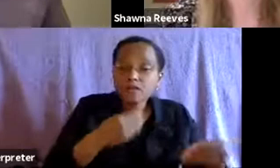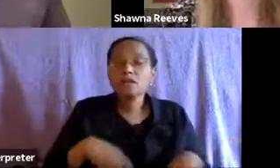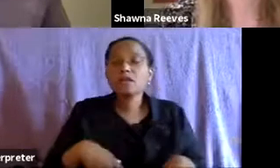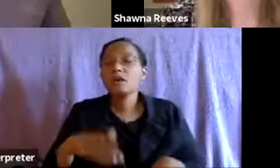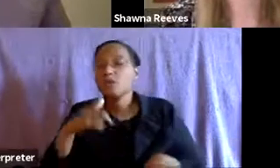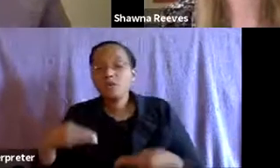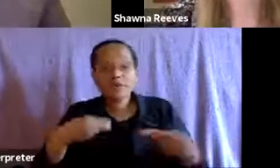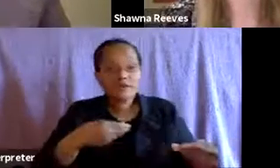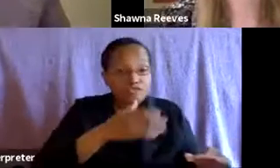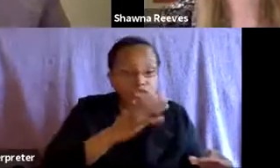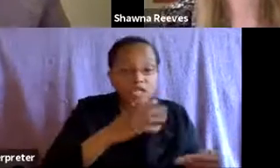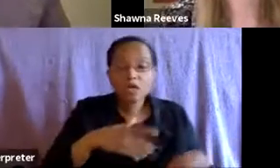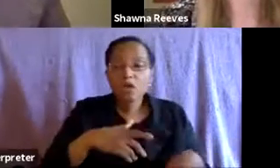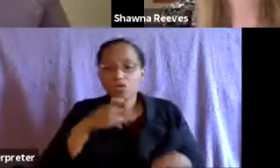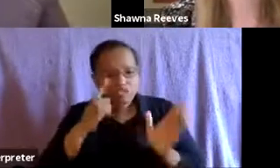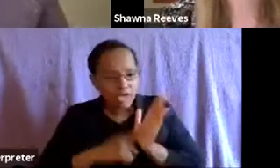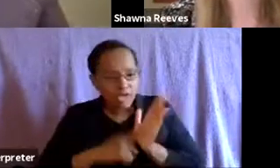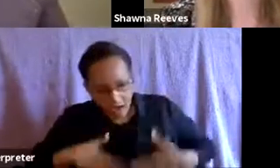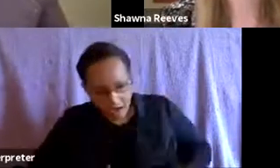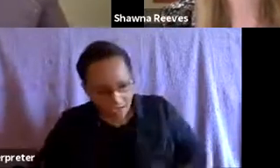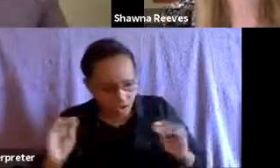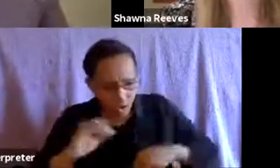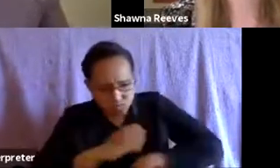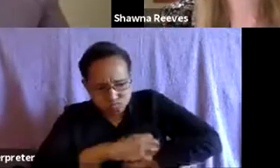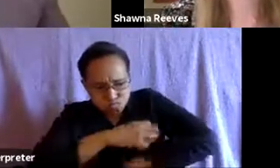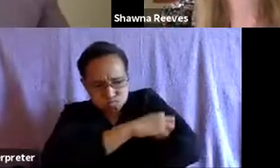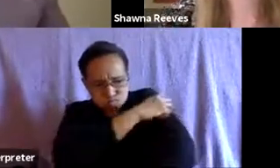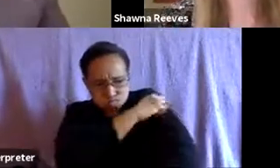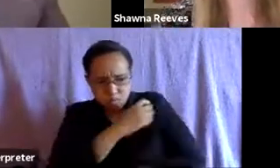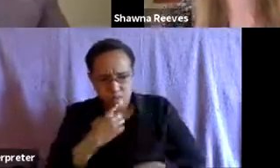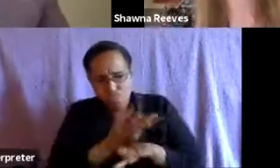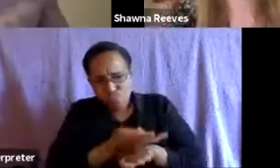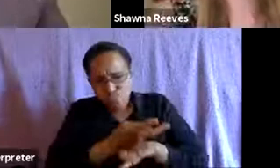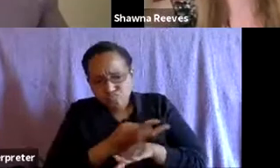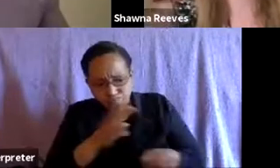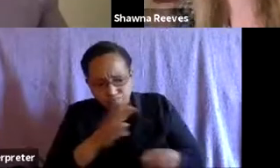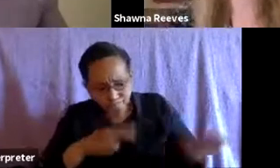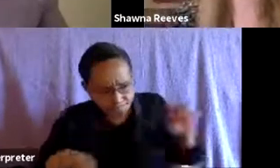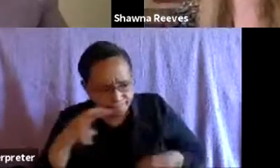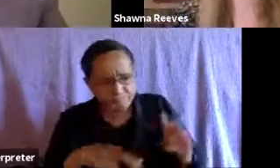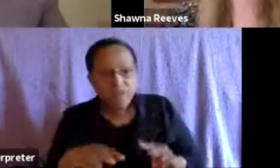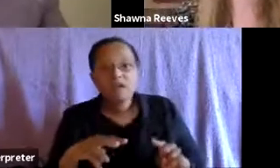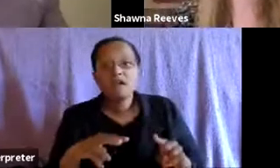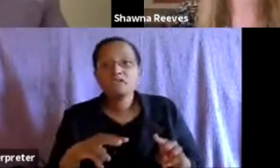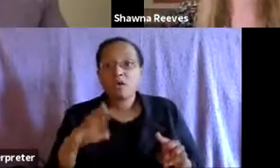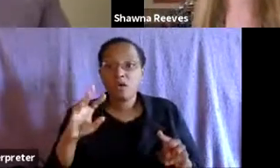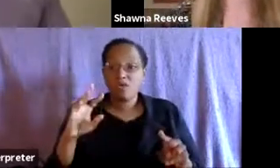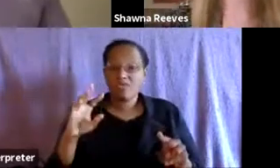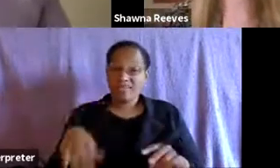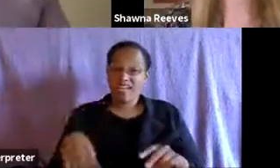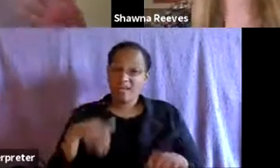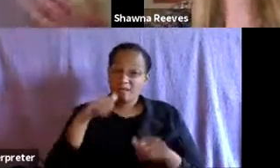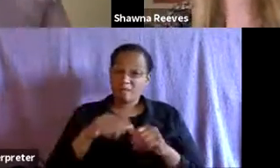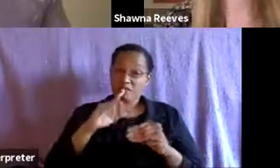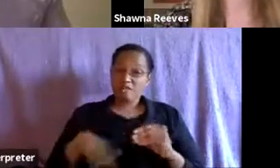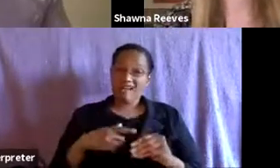it makes her feel better, although emotional support is so crucial. This was family going in to feed people, to make sure that they were hydrated, to make sure that